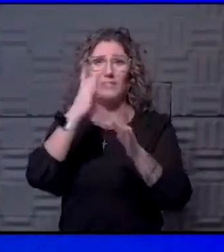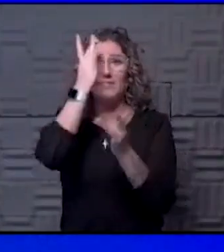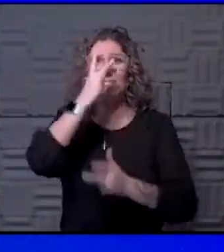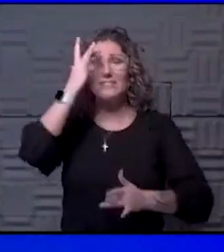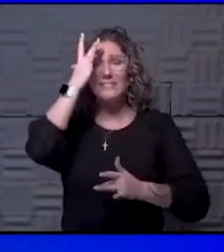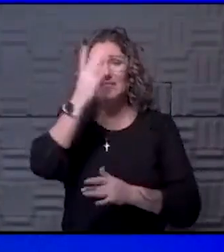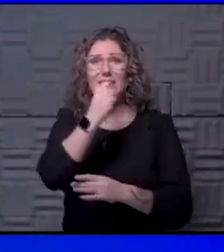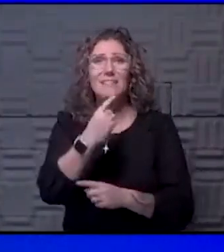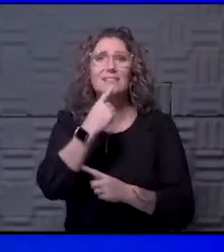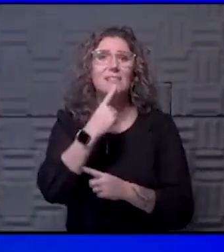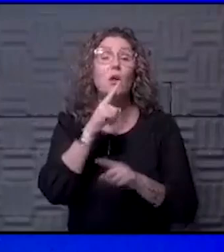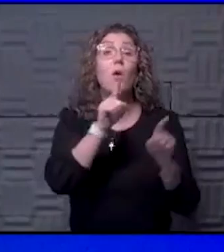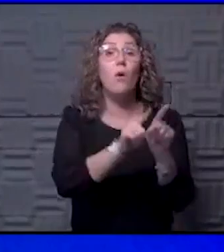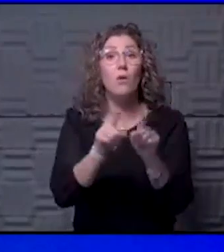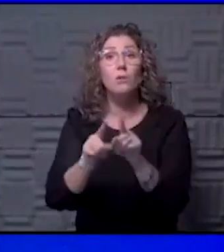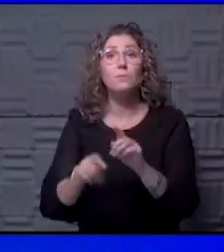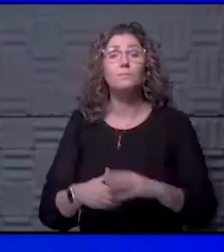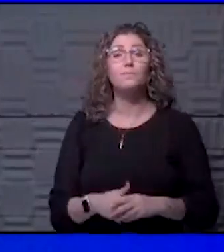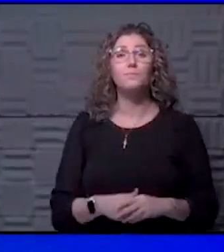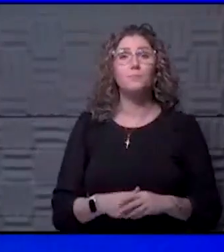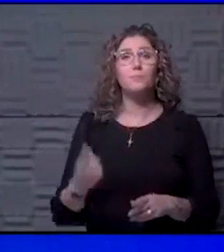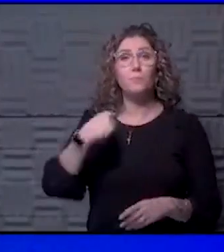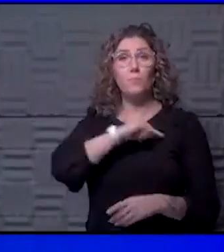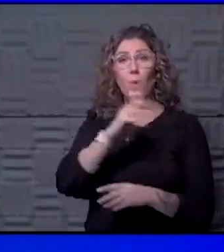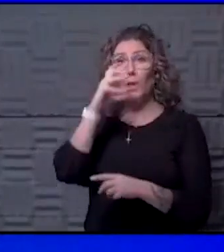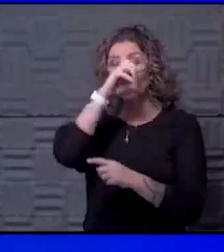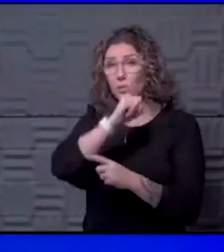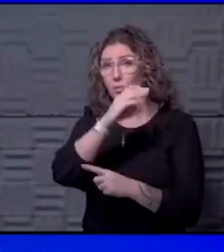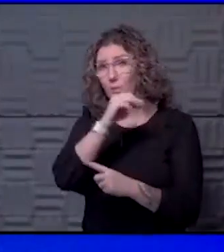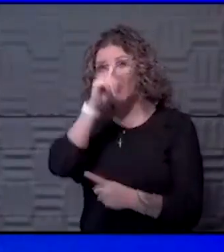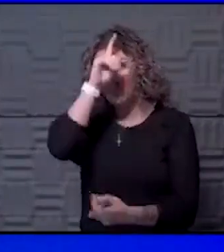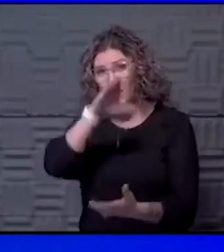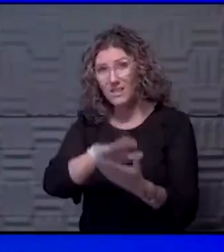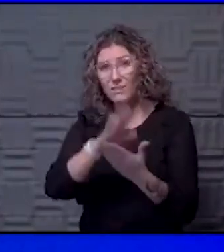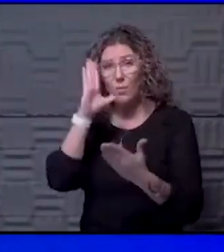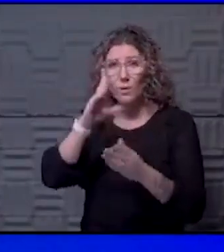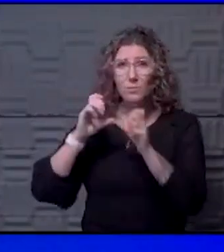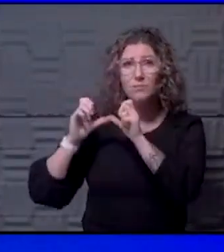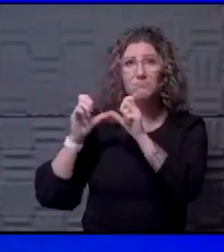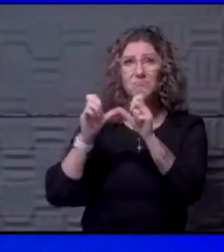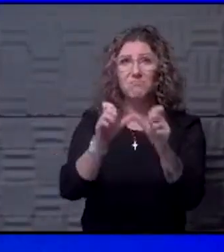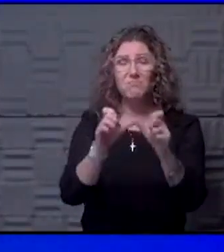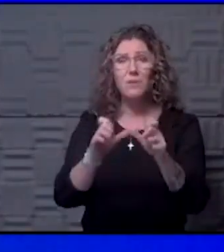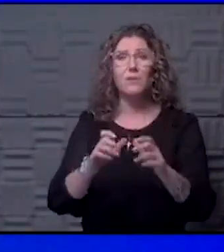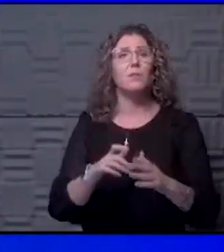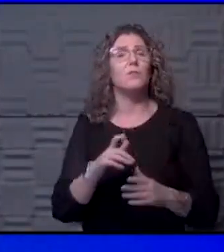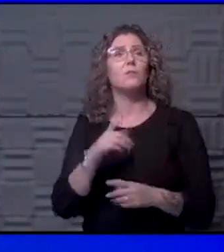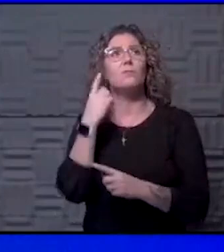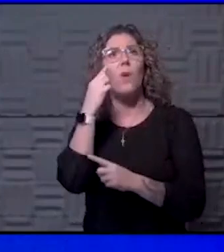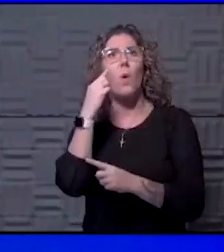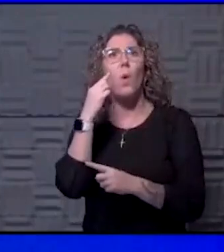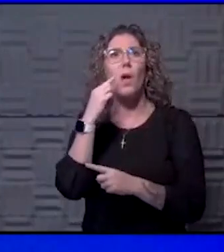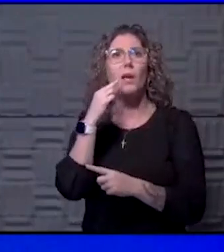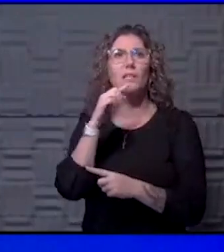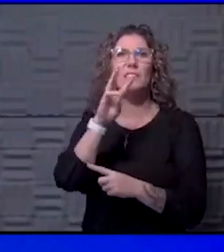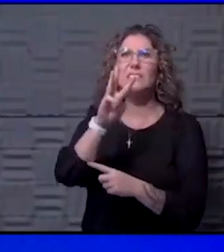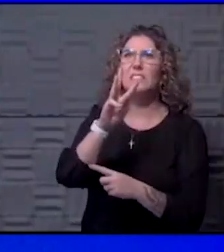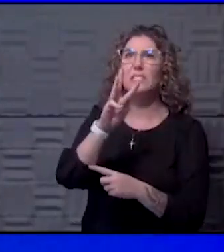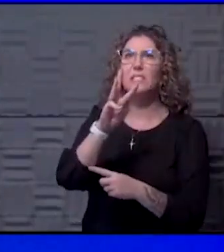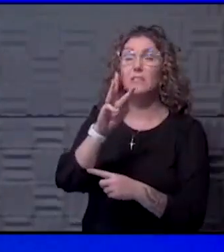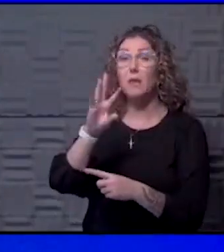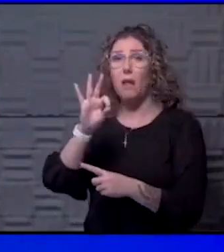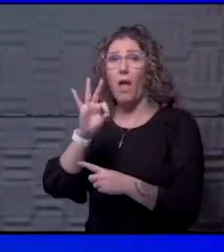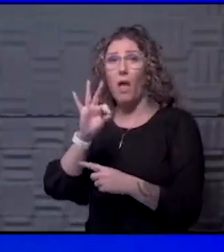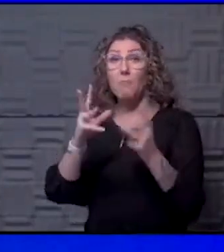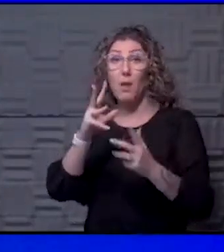and severe disease as well. We assume and believe it's going to be durable, meaning lasting for 6, 9, 12